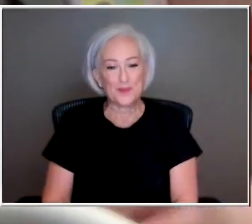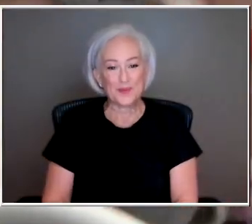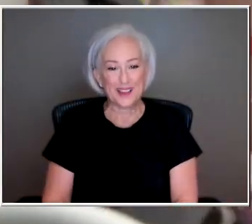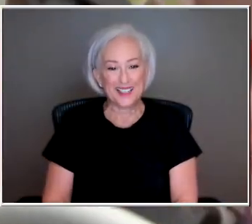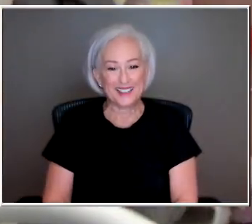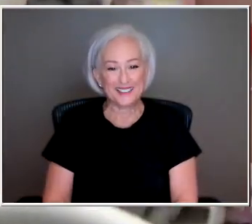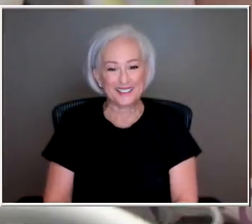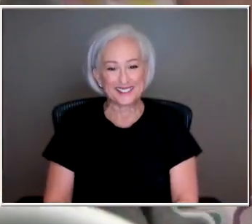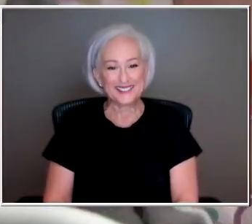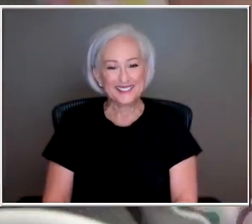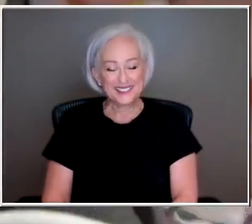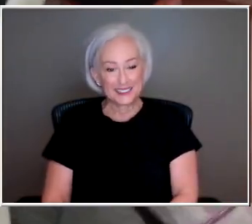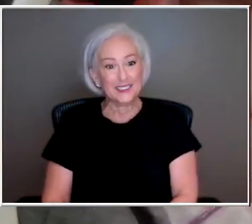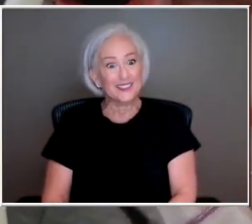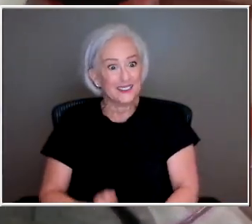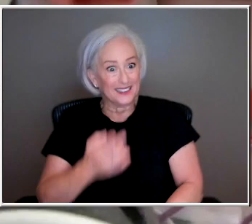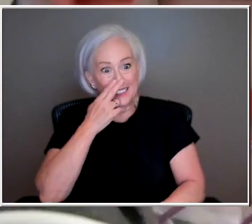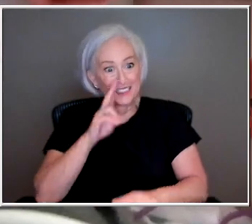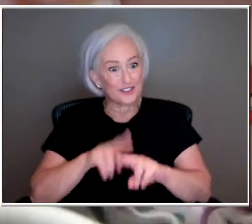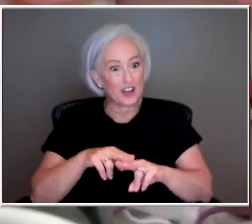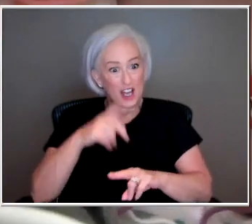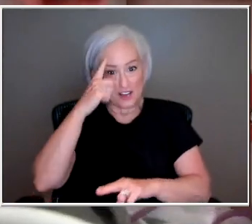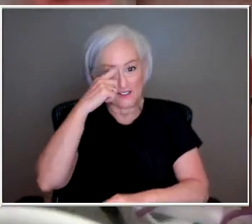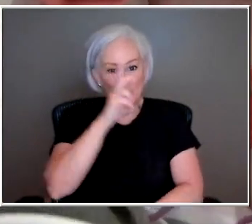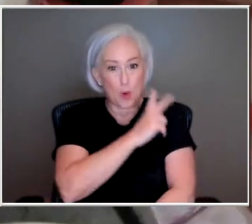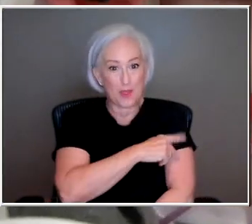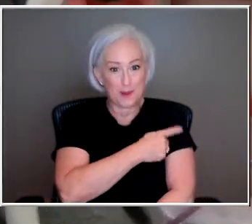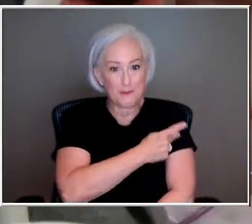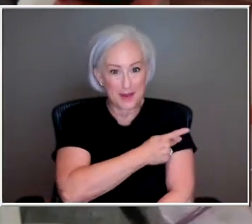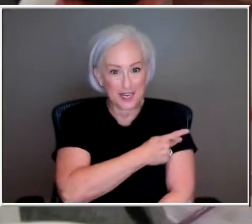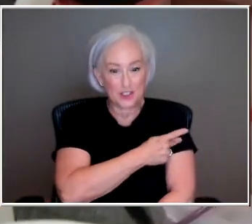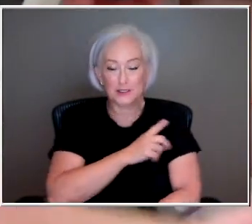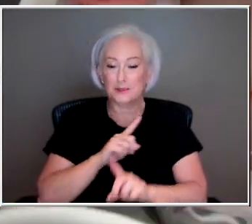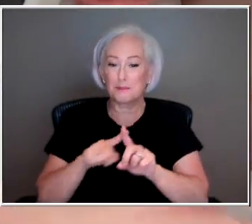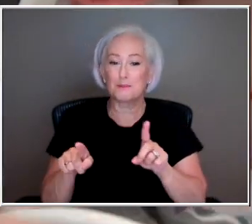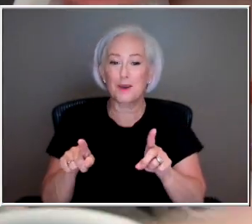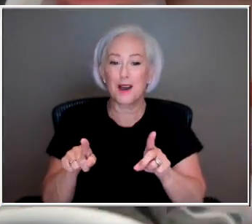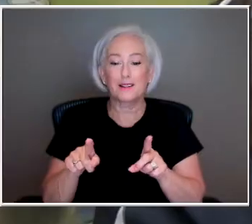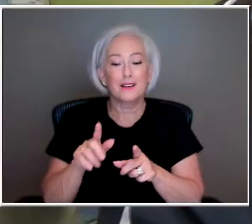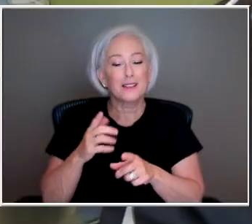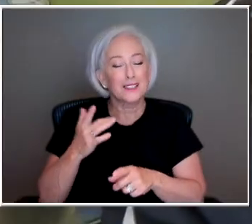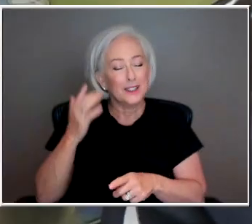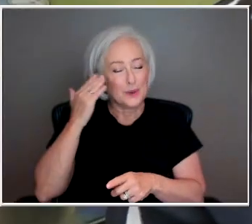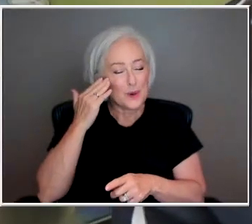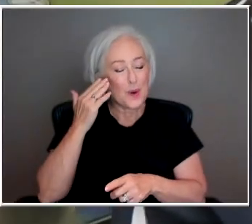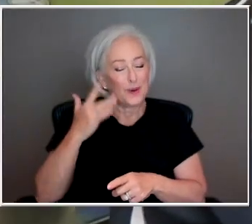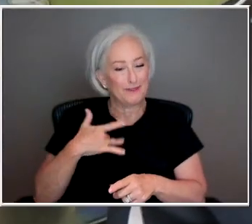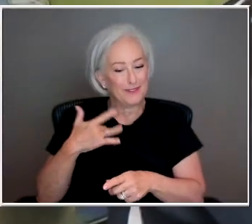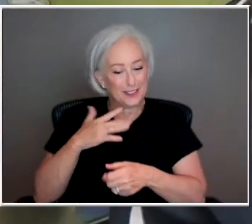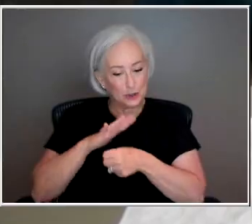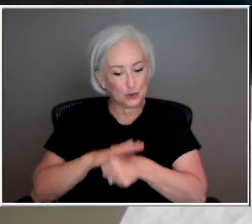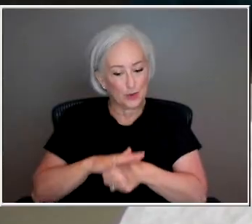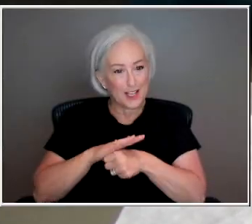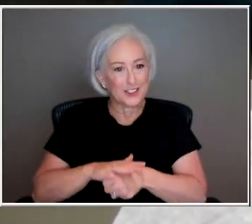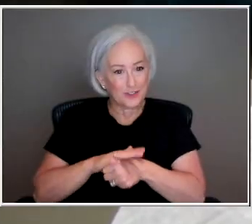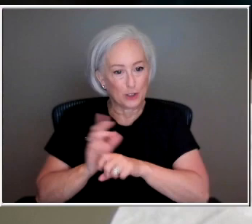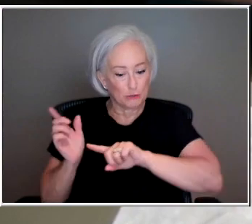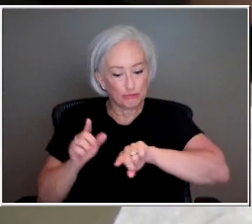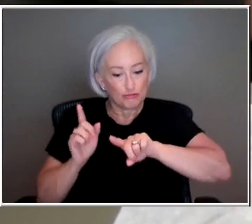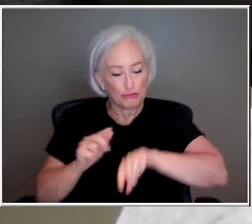We make it fun for the patients because it's very stressful to come back to a hospital where you've been living in for several